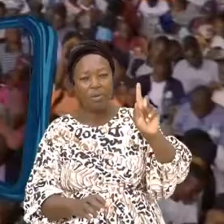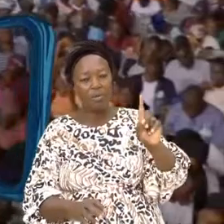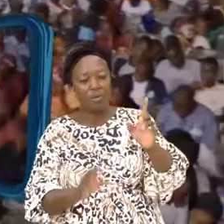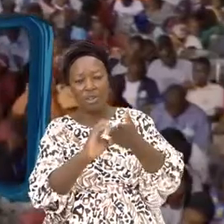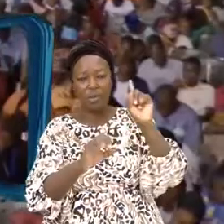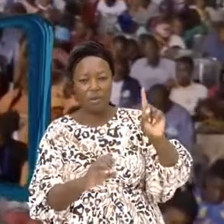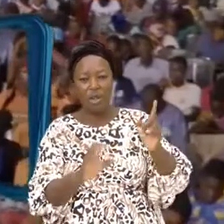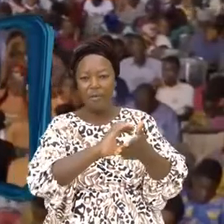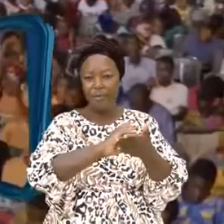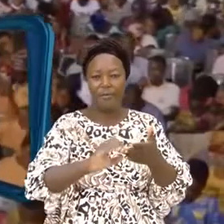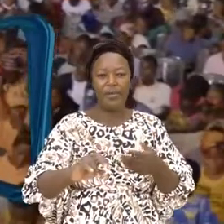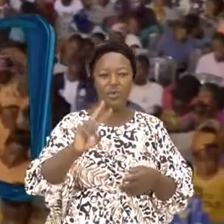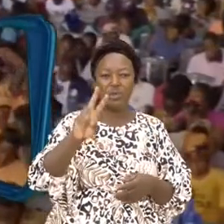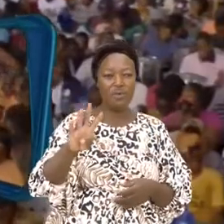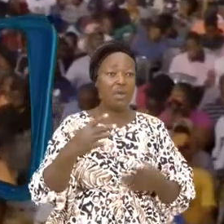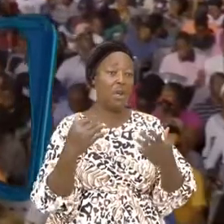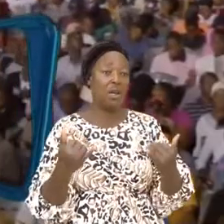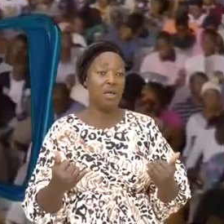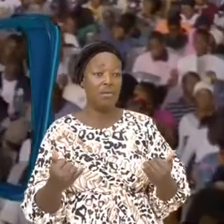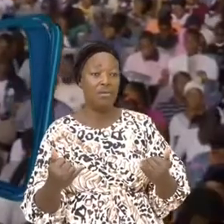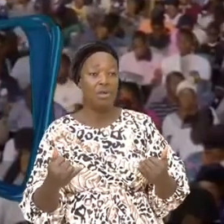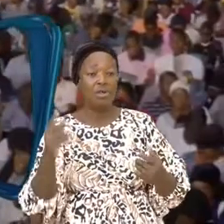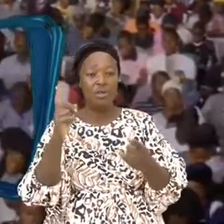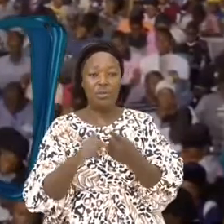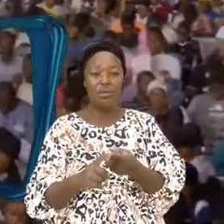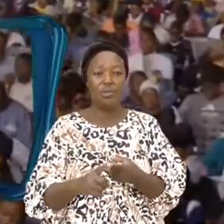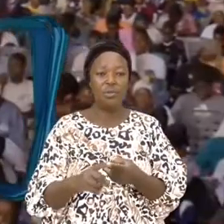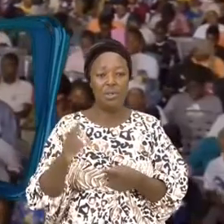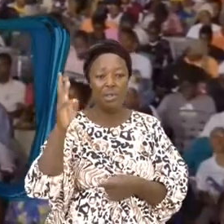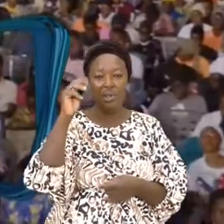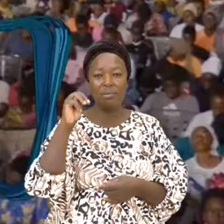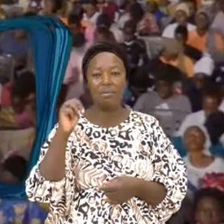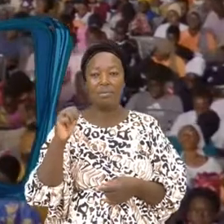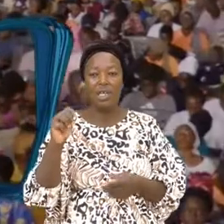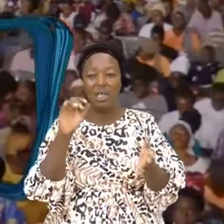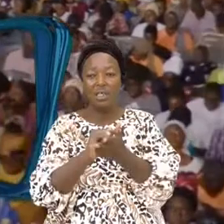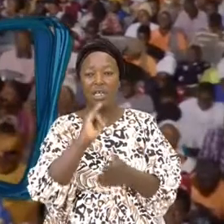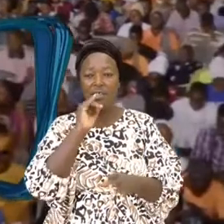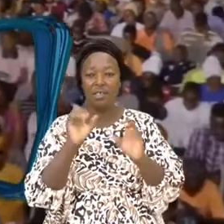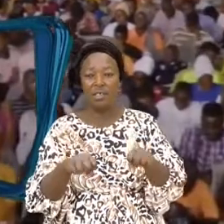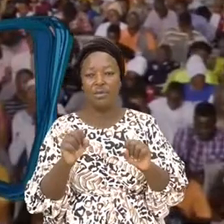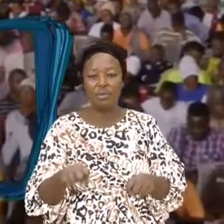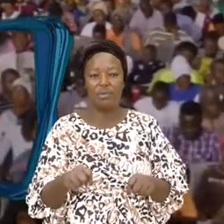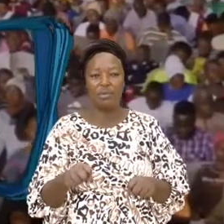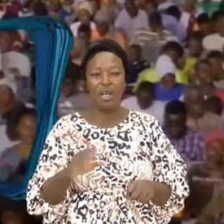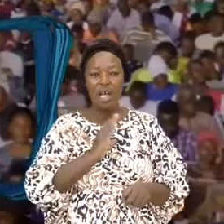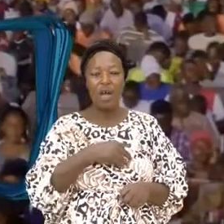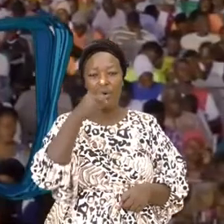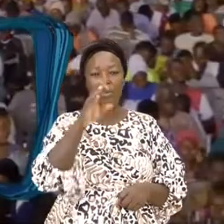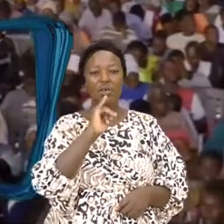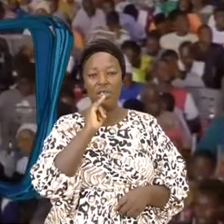verse 24. Now unto him that is able, our God is